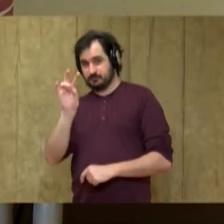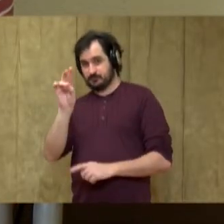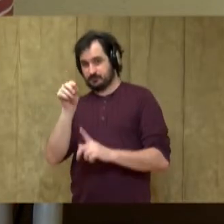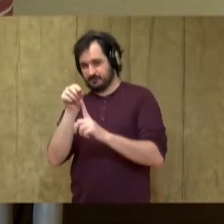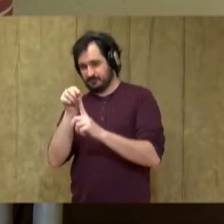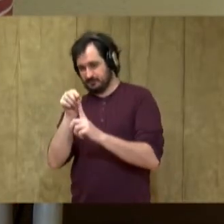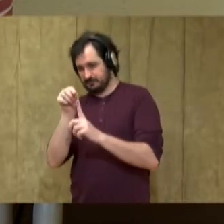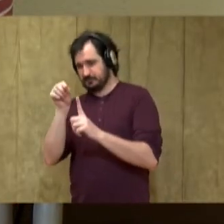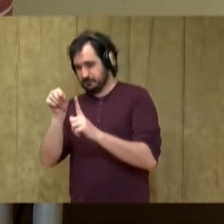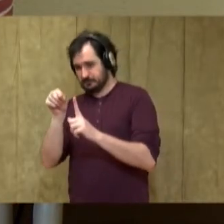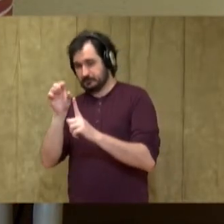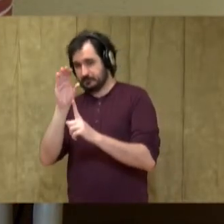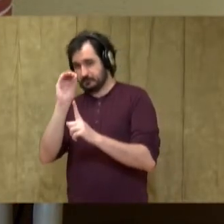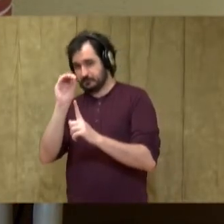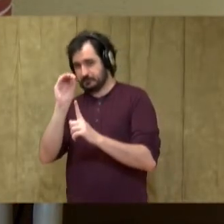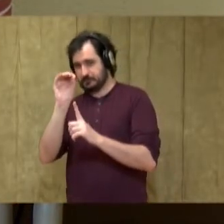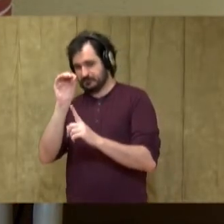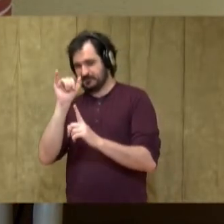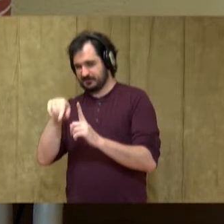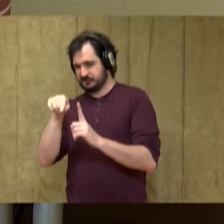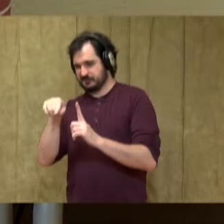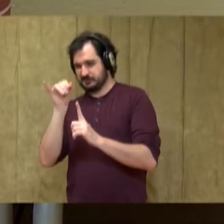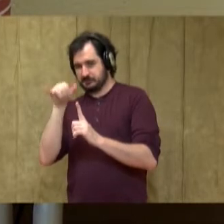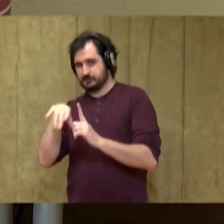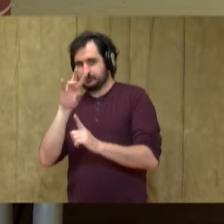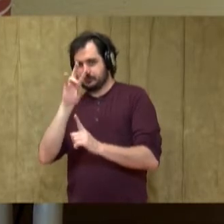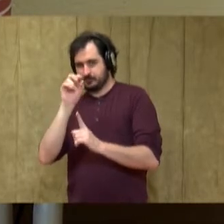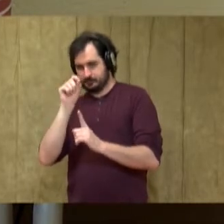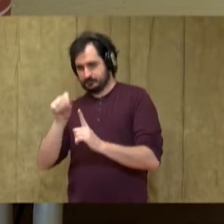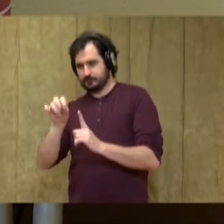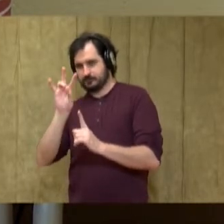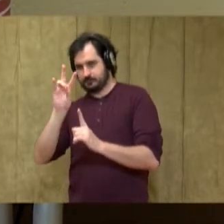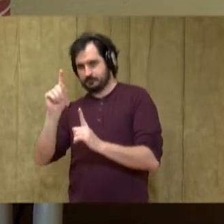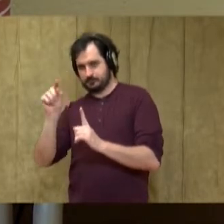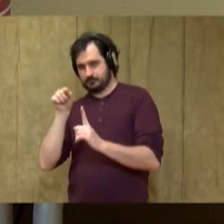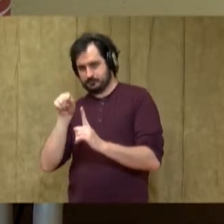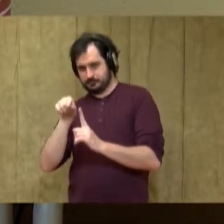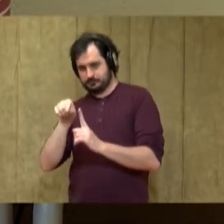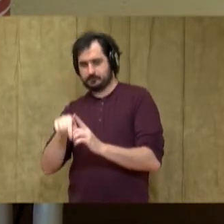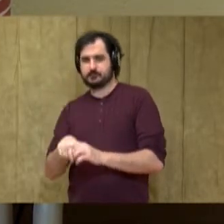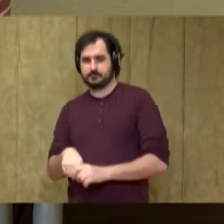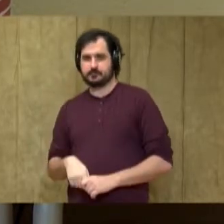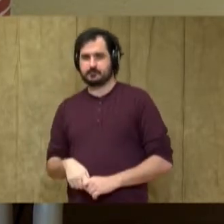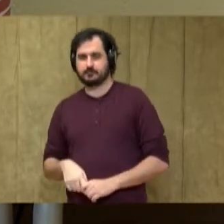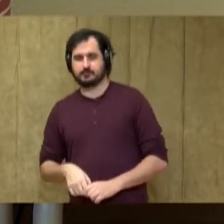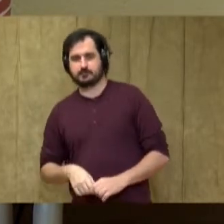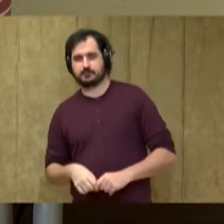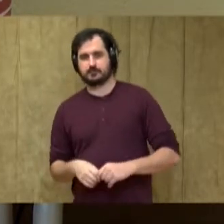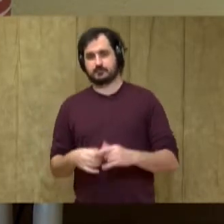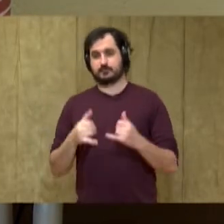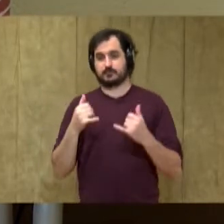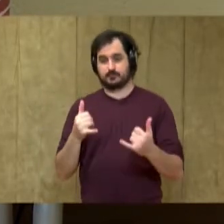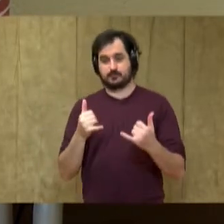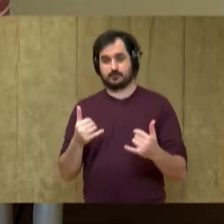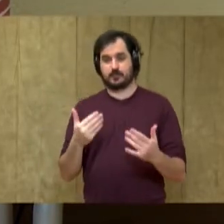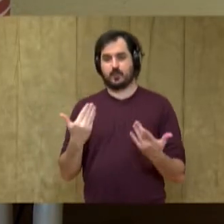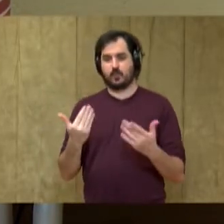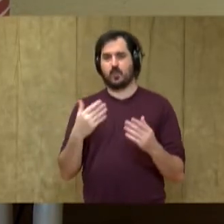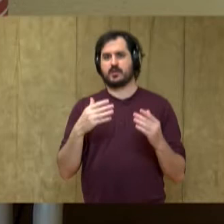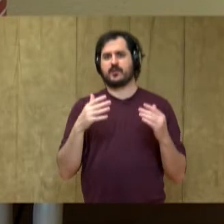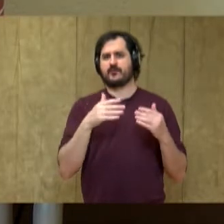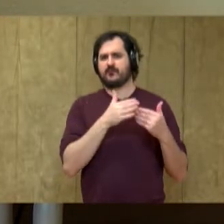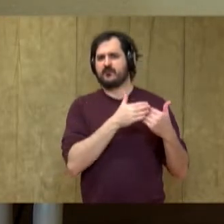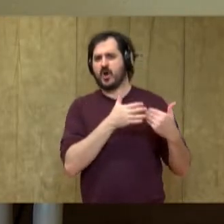be one little mark past 7 tenths. All right, so what's further down the number